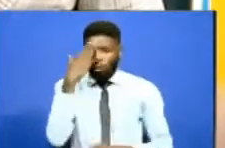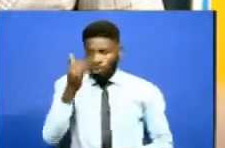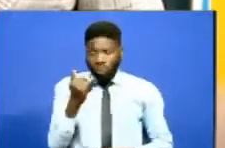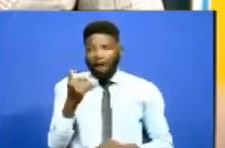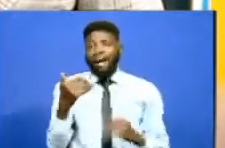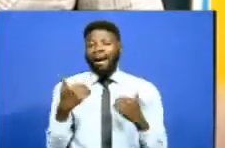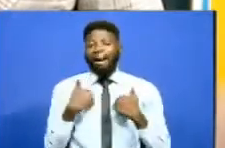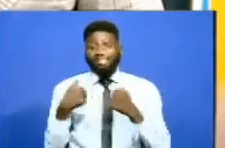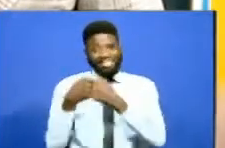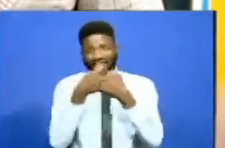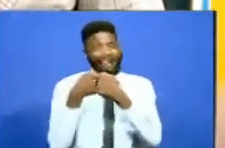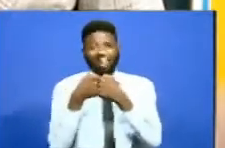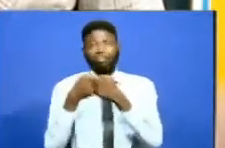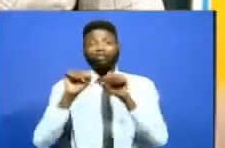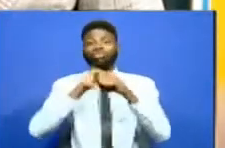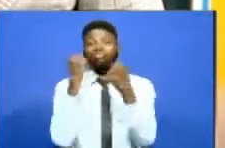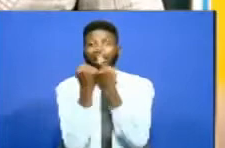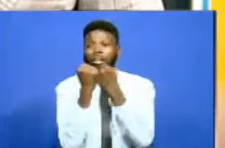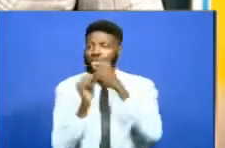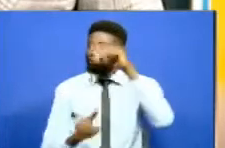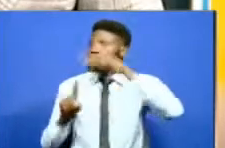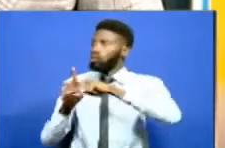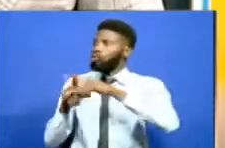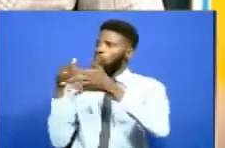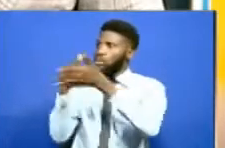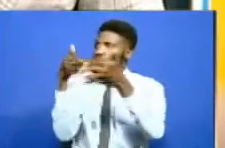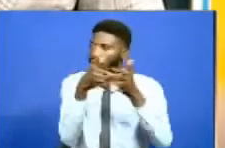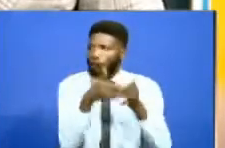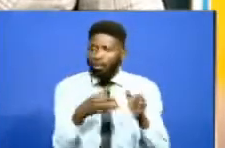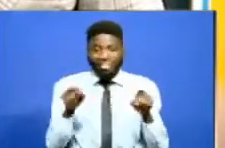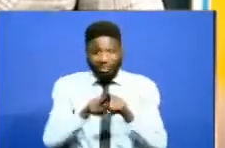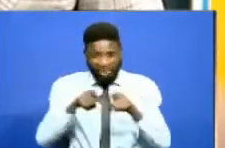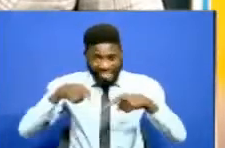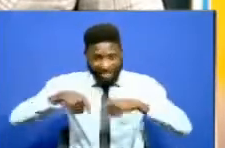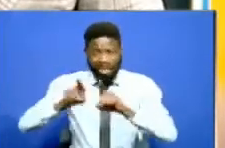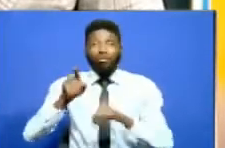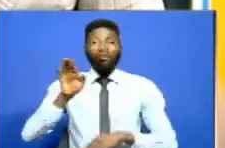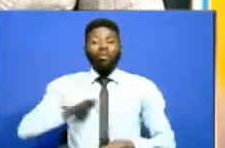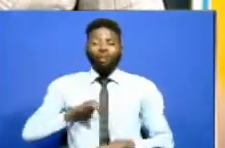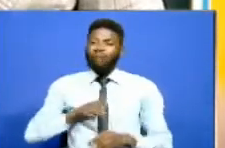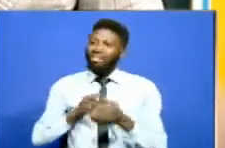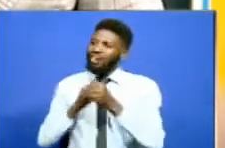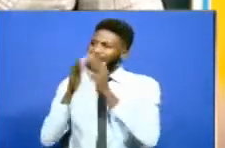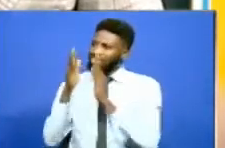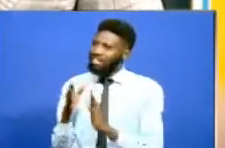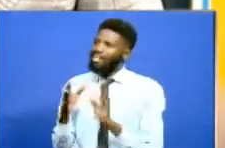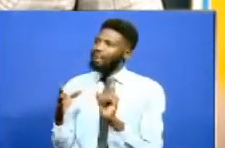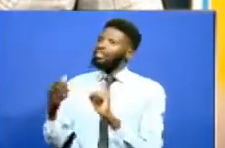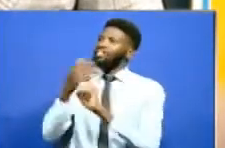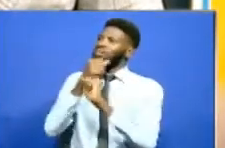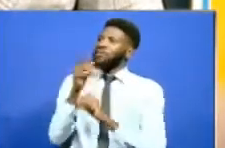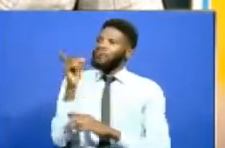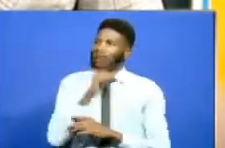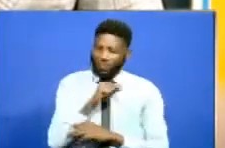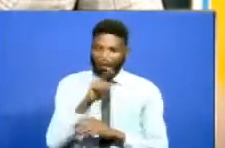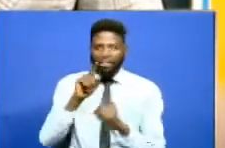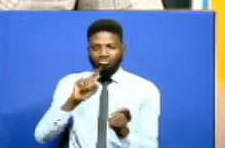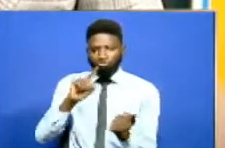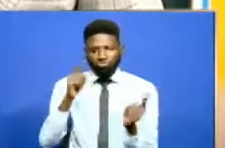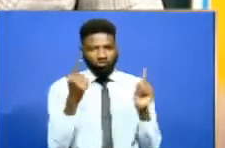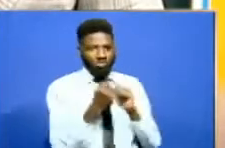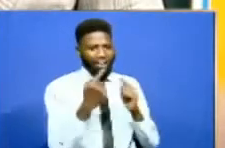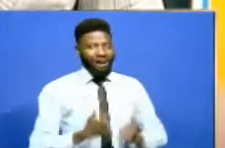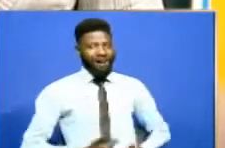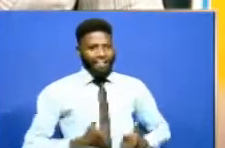them. And you've also talked about what you yourself as a woman leader has been able to achieve in terms of transforming the lives of people in Migori